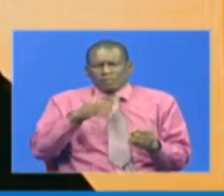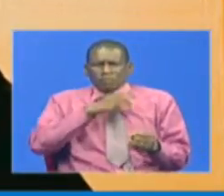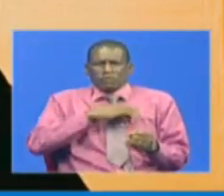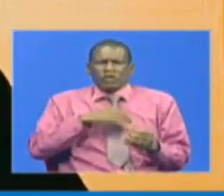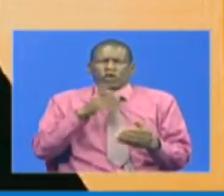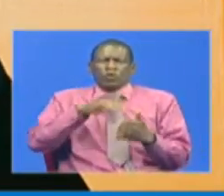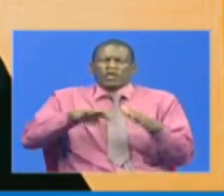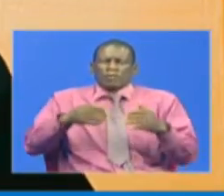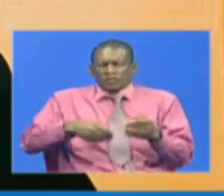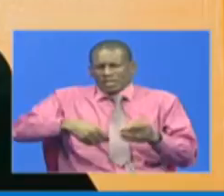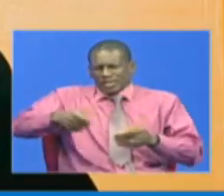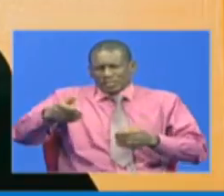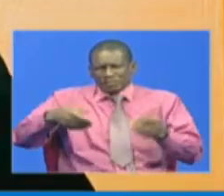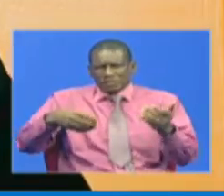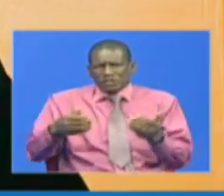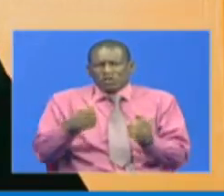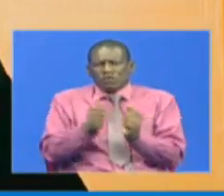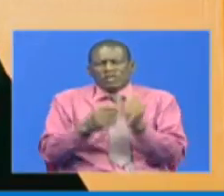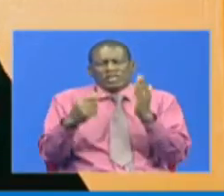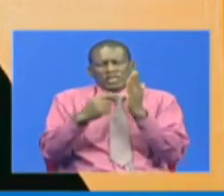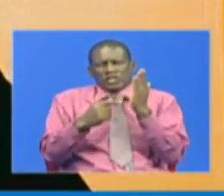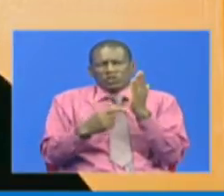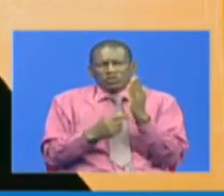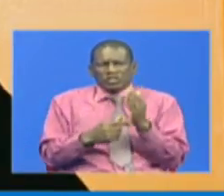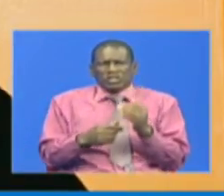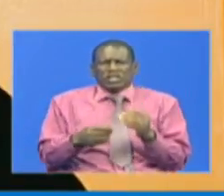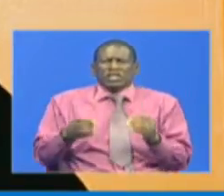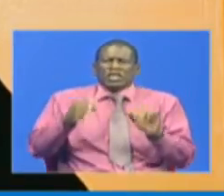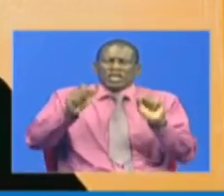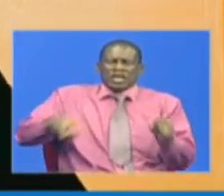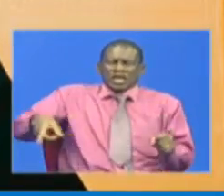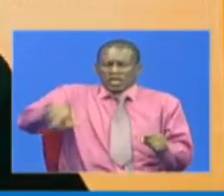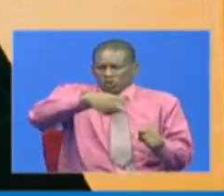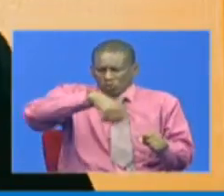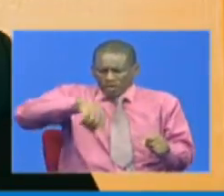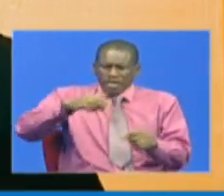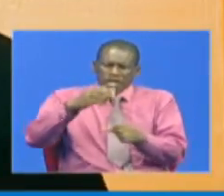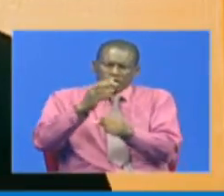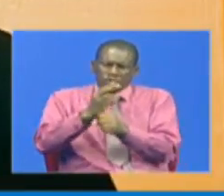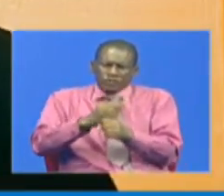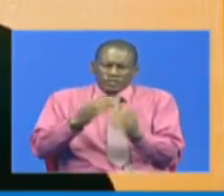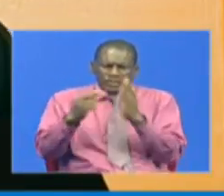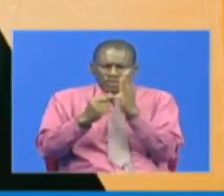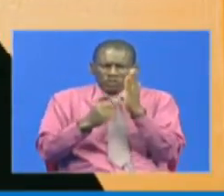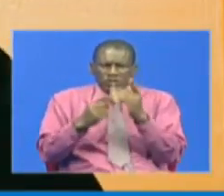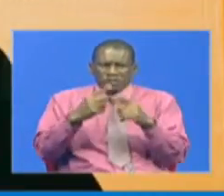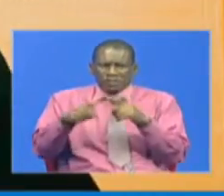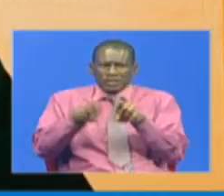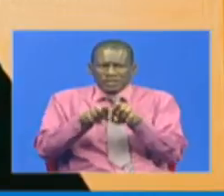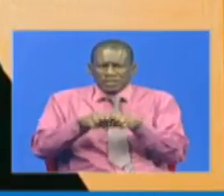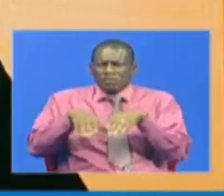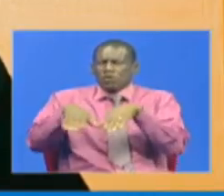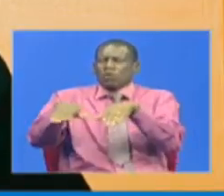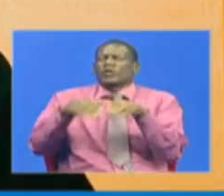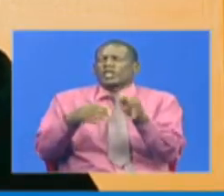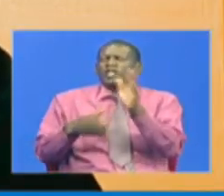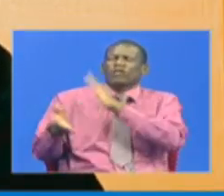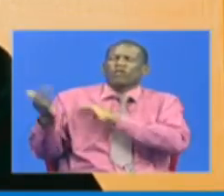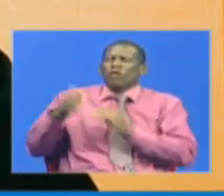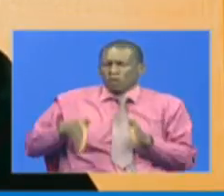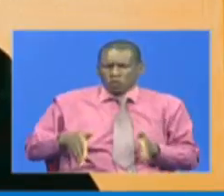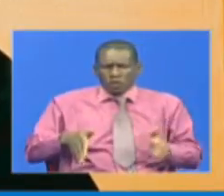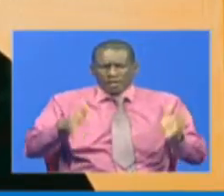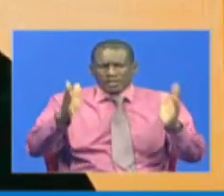expenses? With the advent of technology, are we actually using technology but still clinging to the old ways and incurring